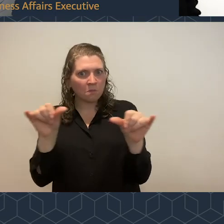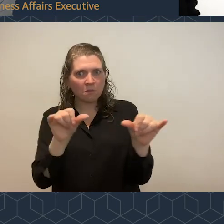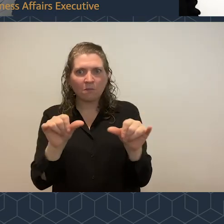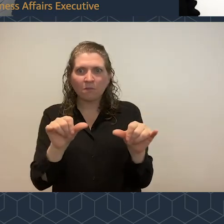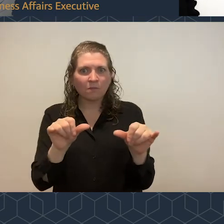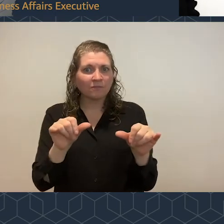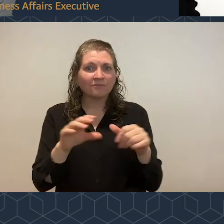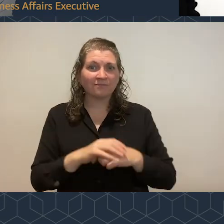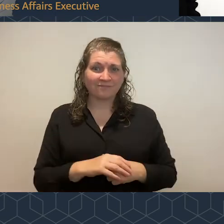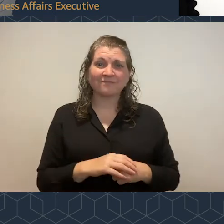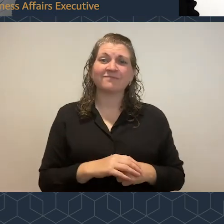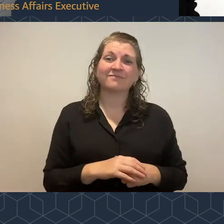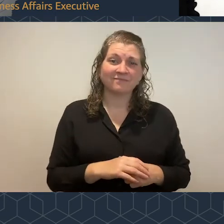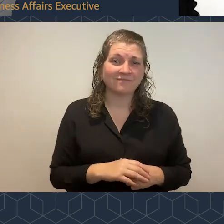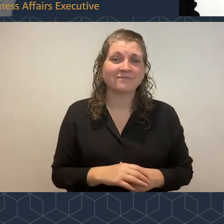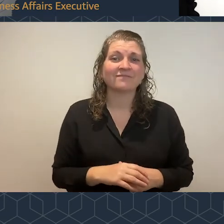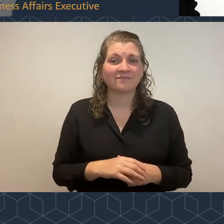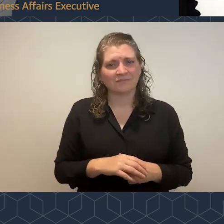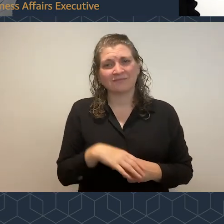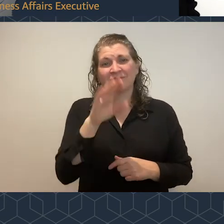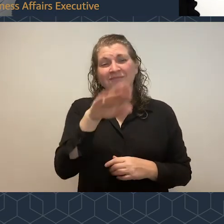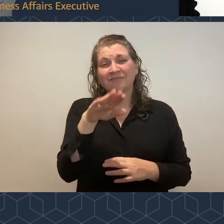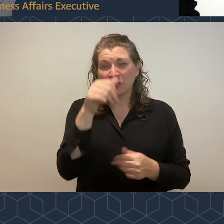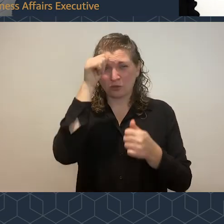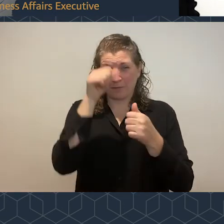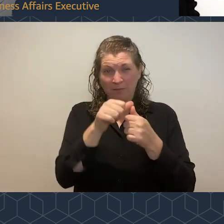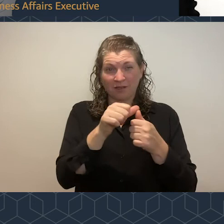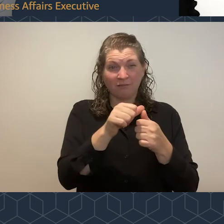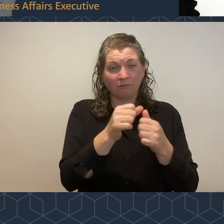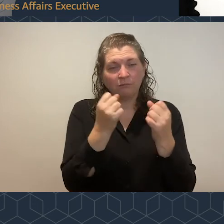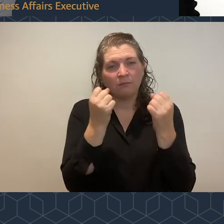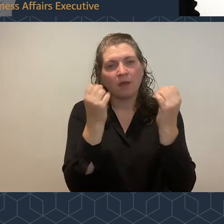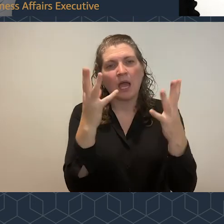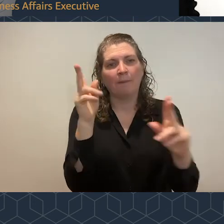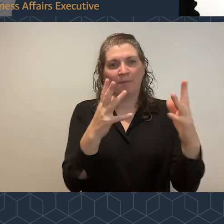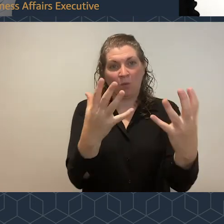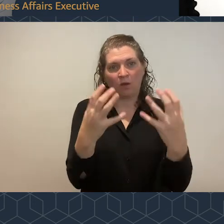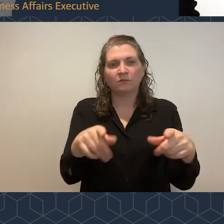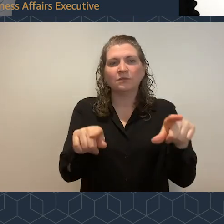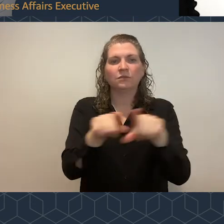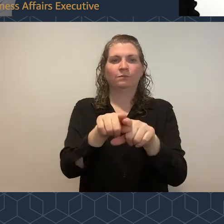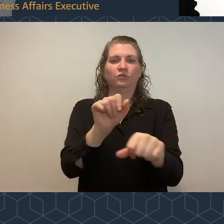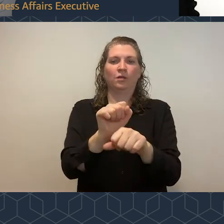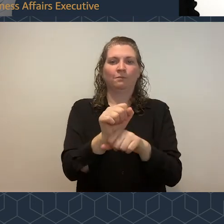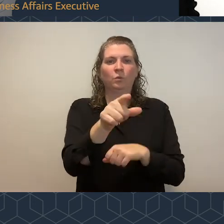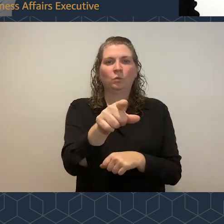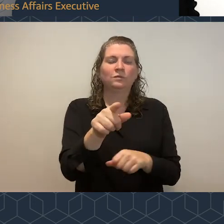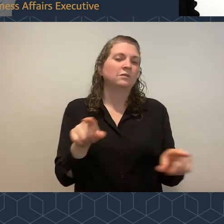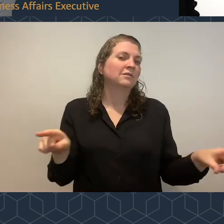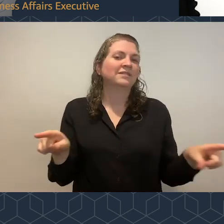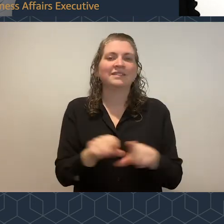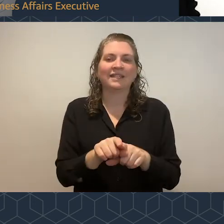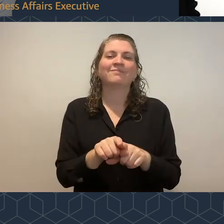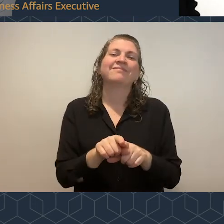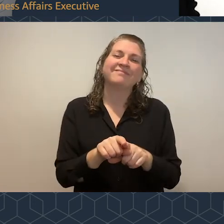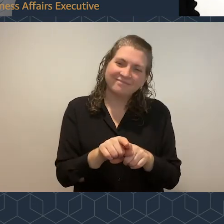job. Like, spending an hour with you, like, they're there to confirm that the recruiter and whoever you